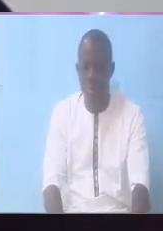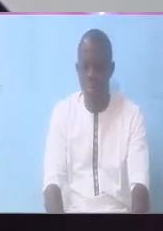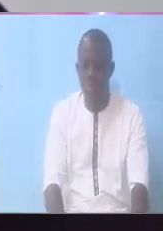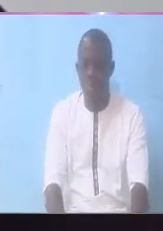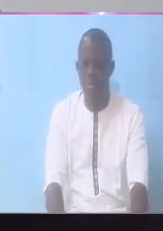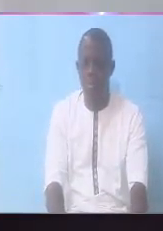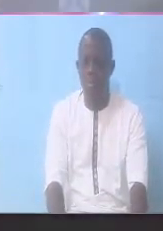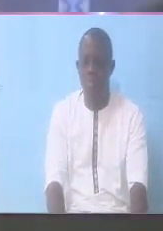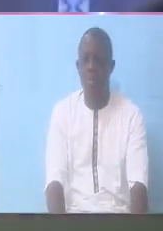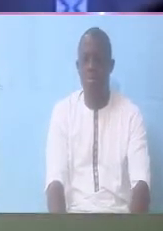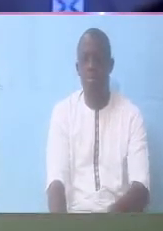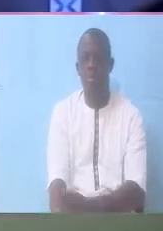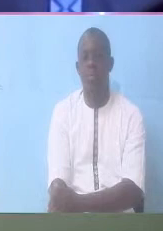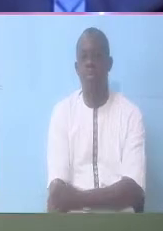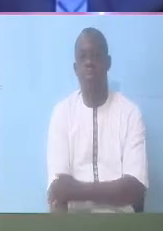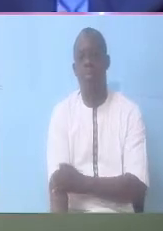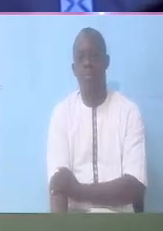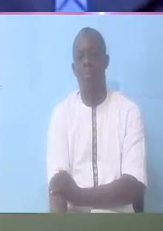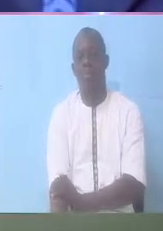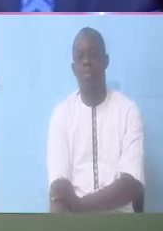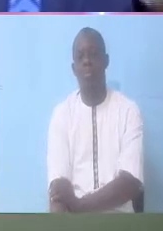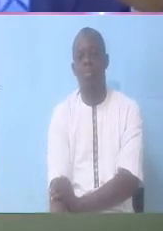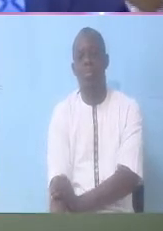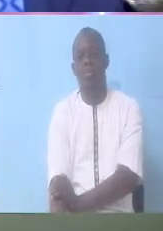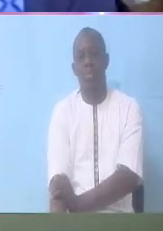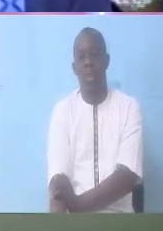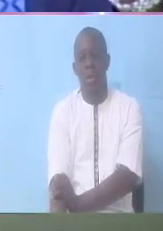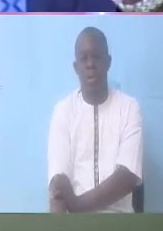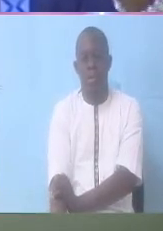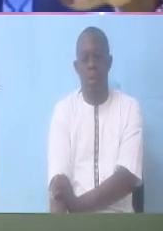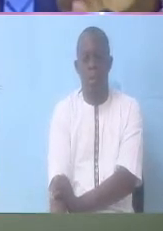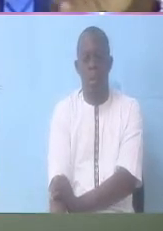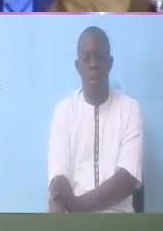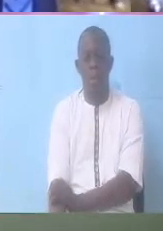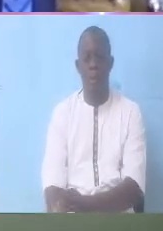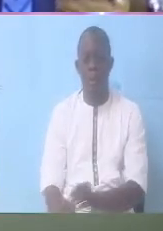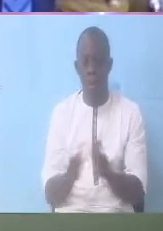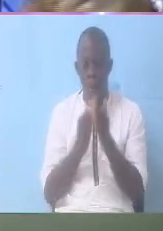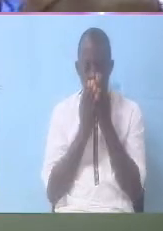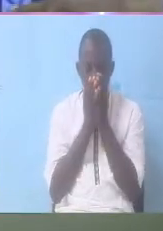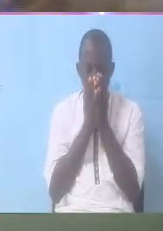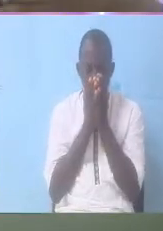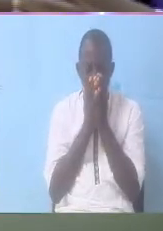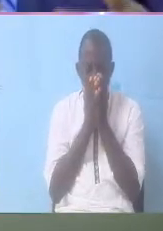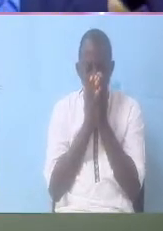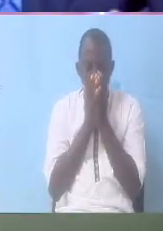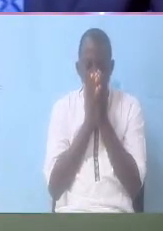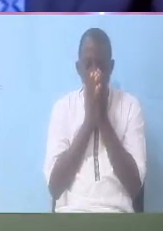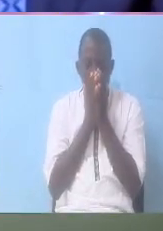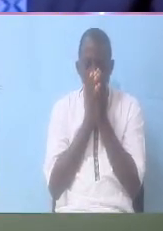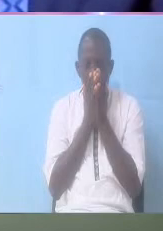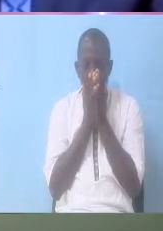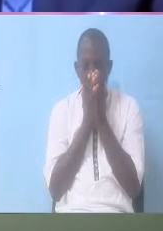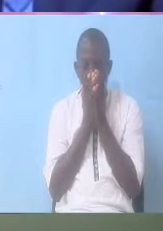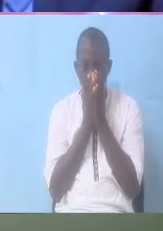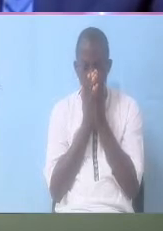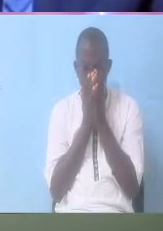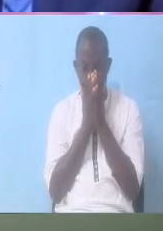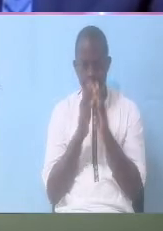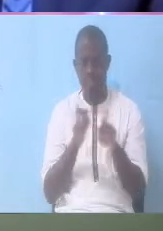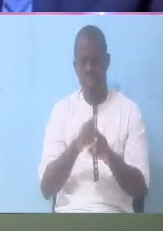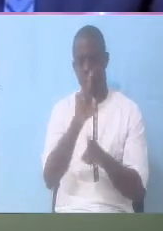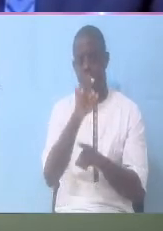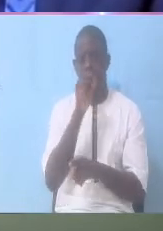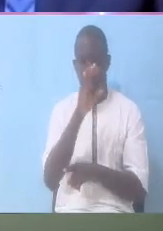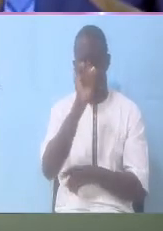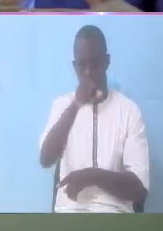chance to say everything. Okay. Let us be honest here, sir. The whole world is watching. You've stated your position. The commission